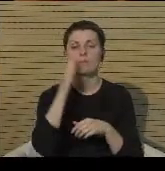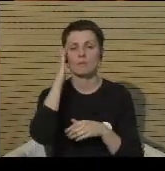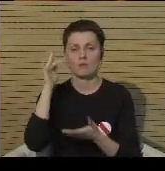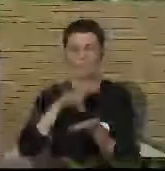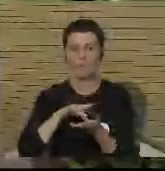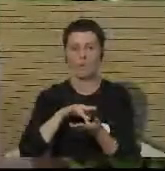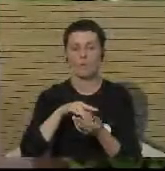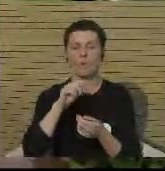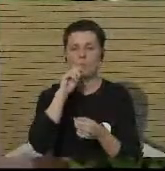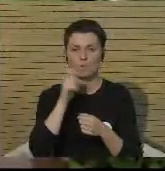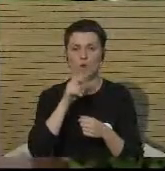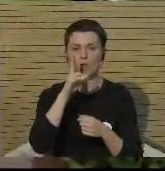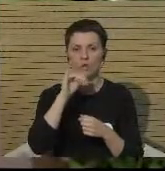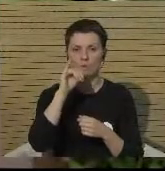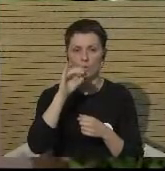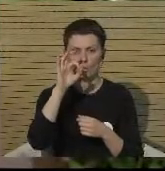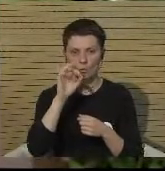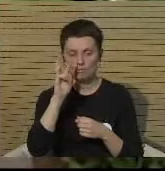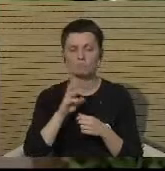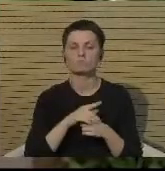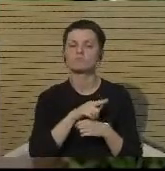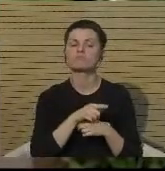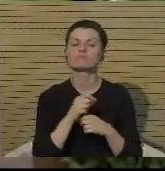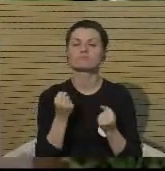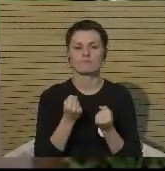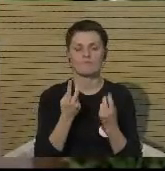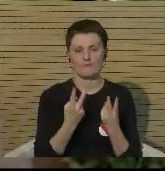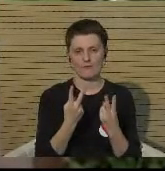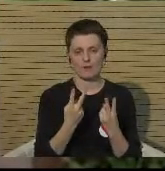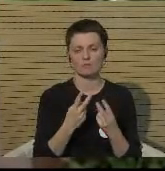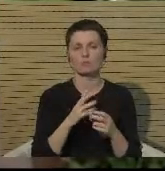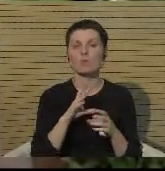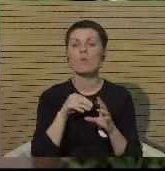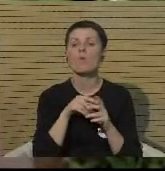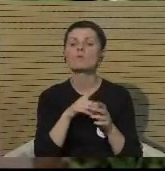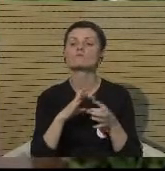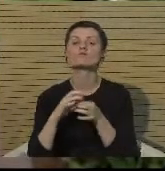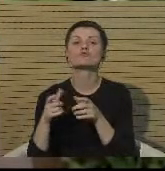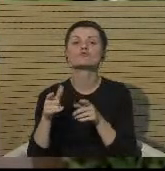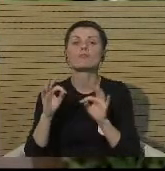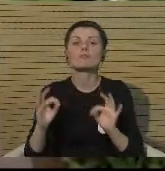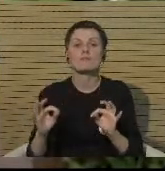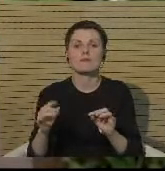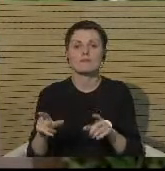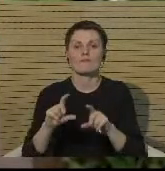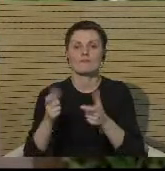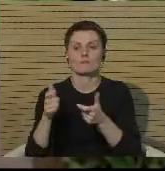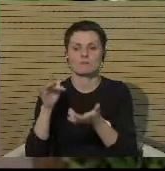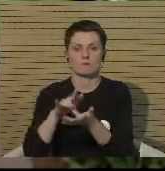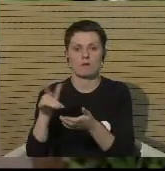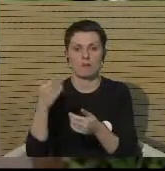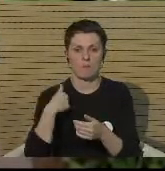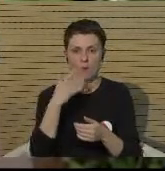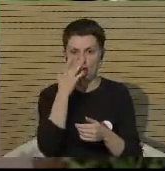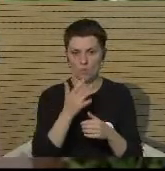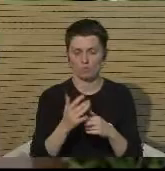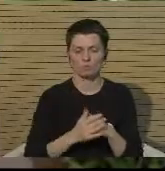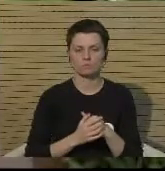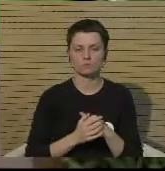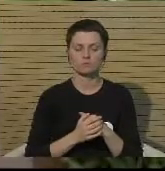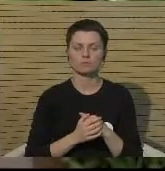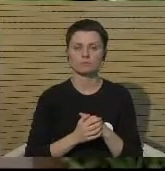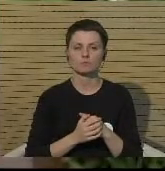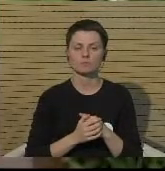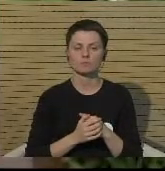Belarusian poet who lives in Kiev in Ukraine, and is very, very telling in the context of